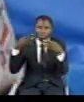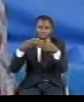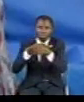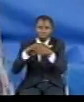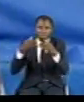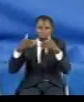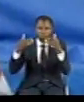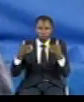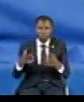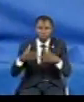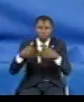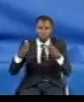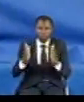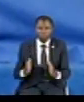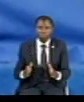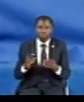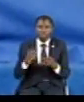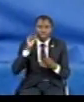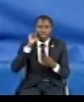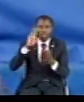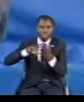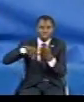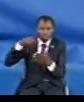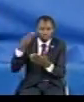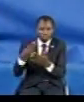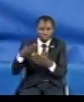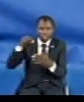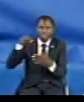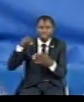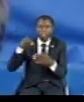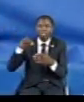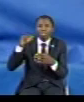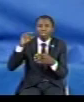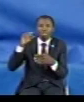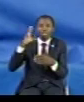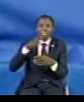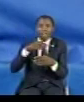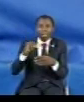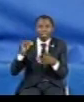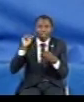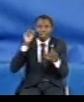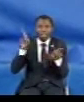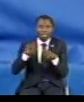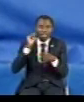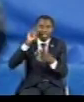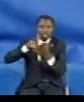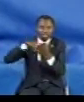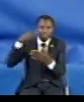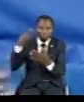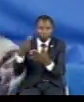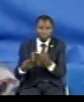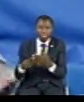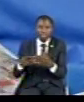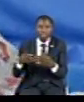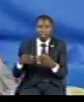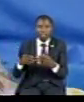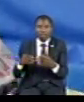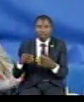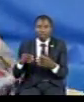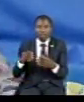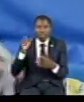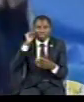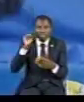she fell out inside the room. She fell. As he was falling down, she took this